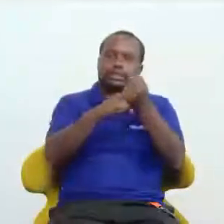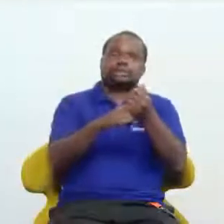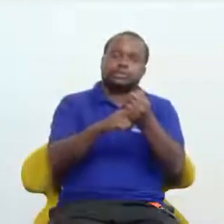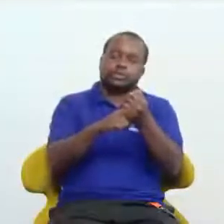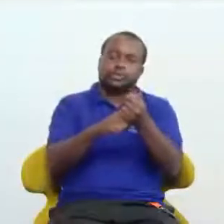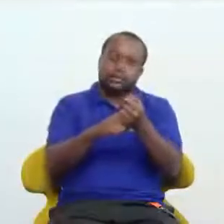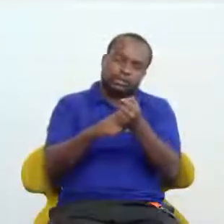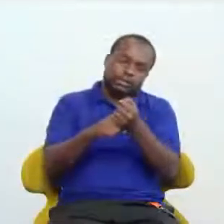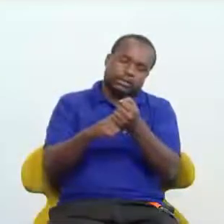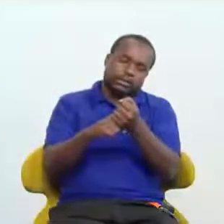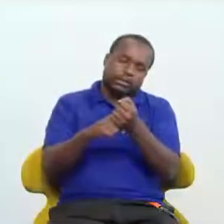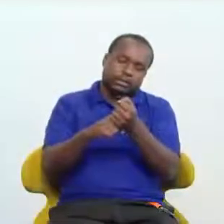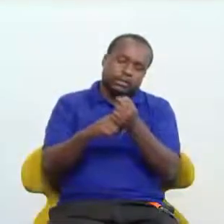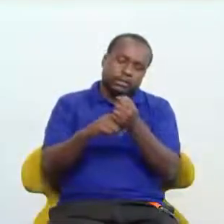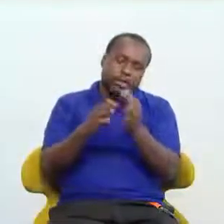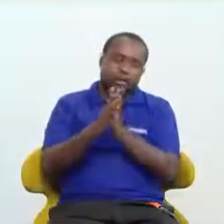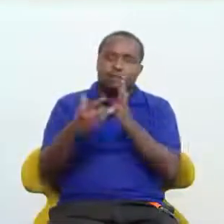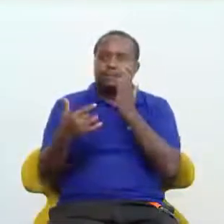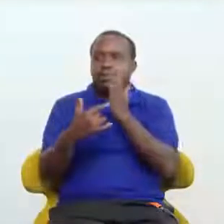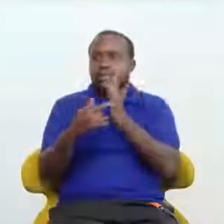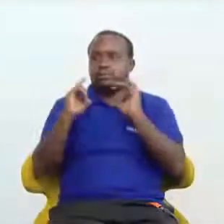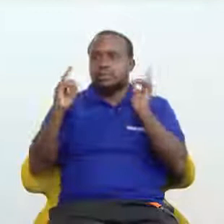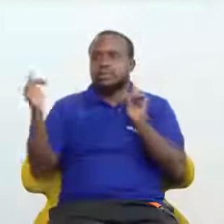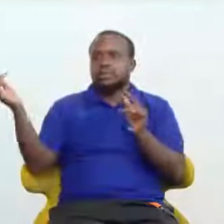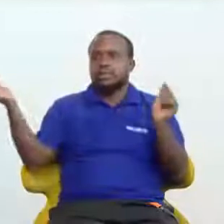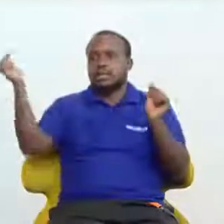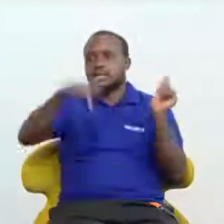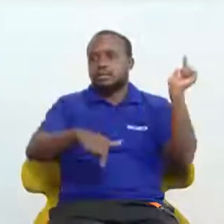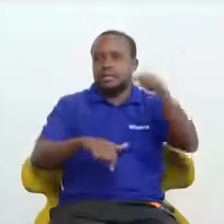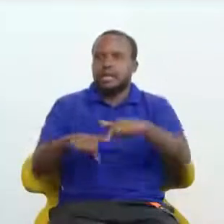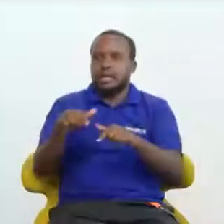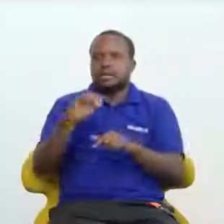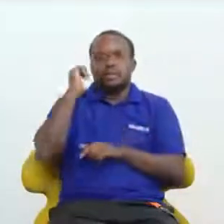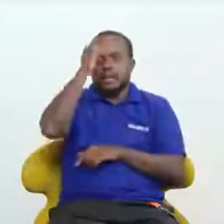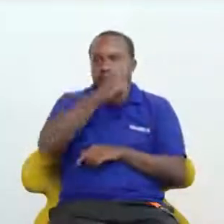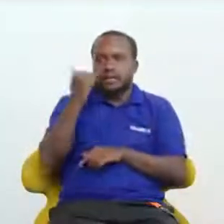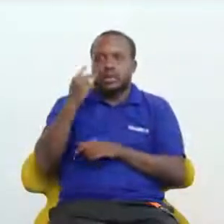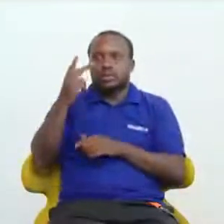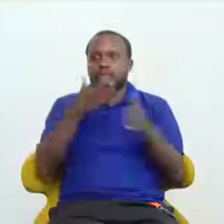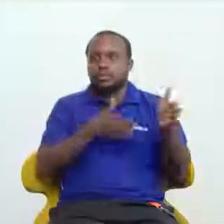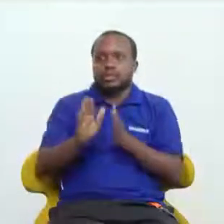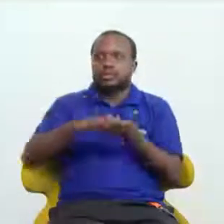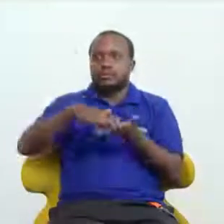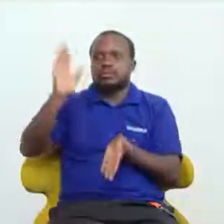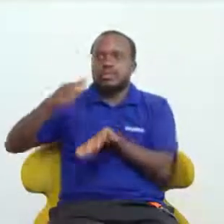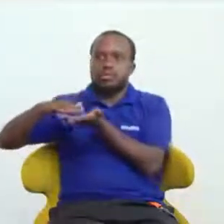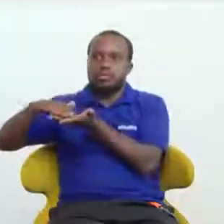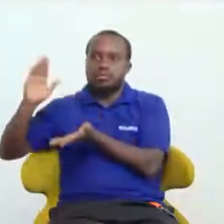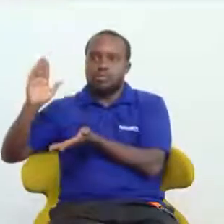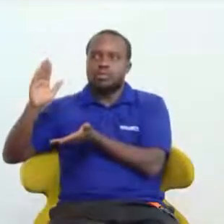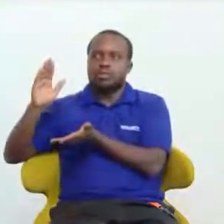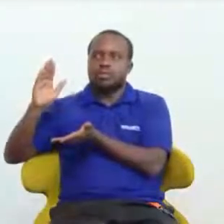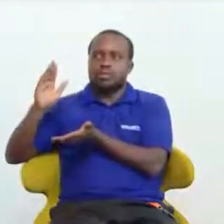technologies. And as more and more big tech comes into Africa, you'll see more and more opportunities for collaboration, more and more opportunities to